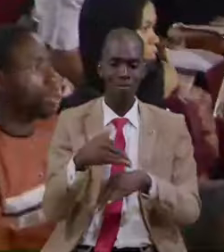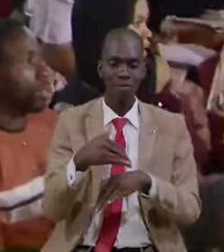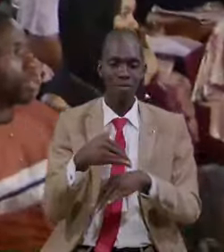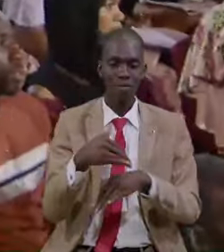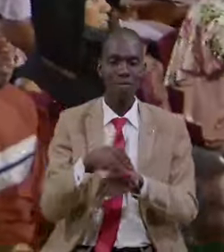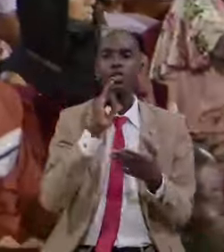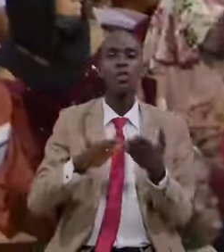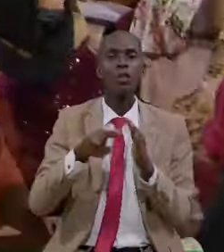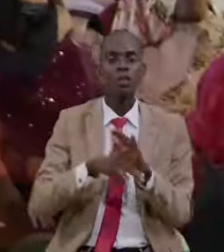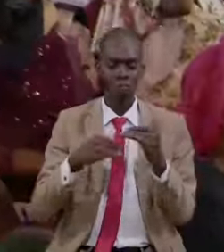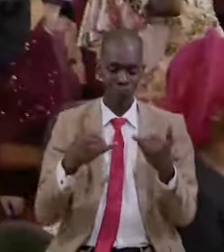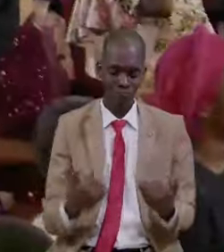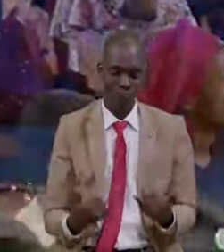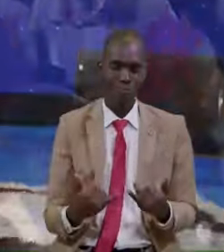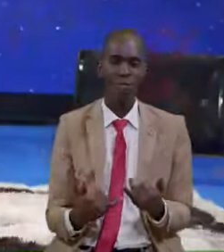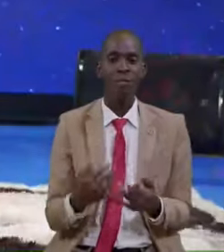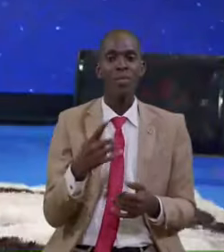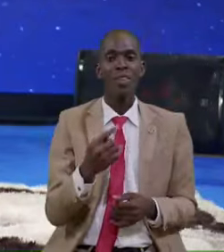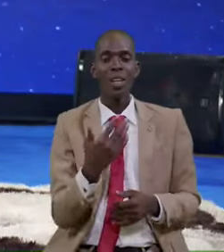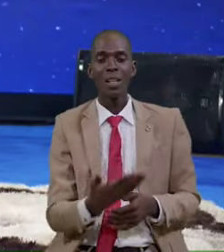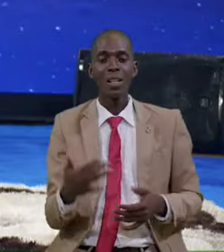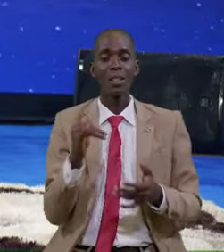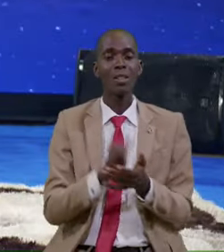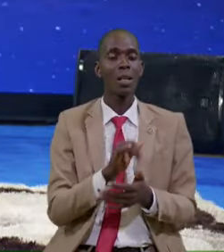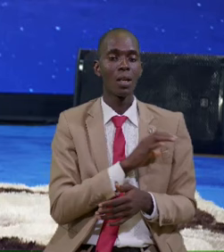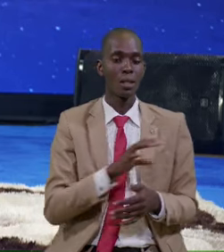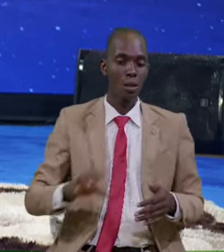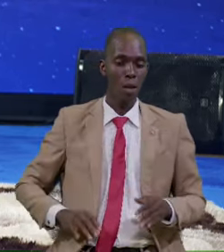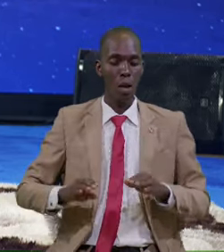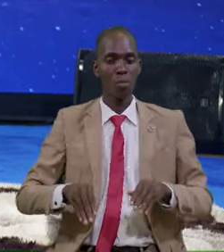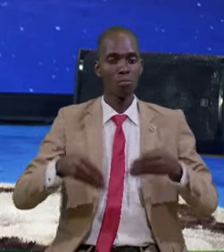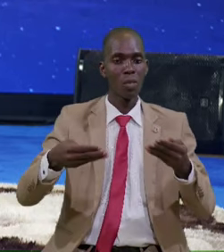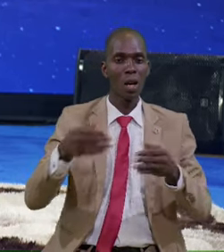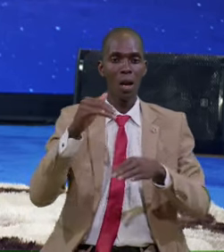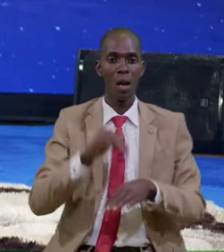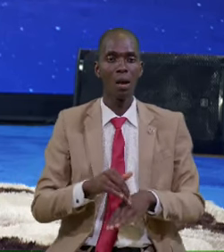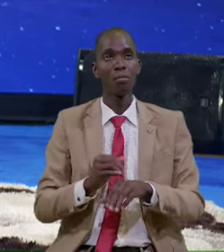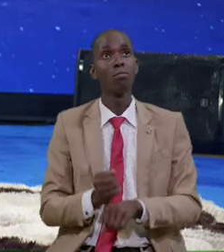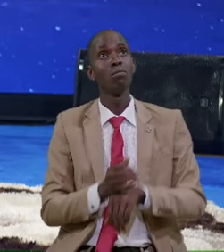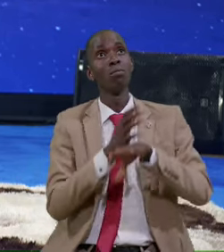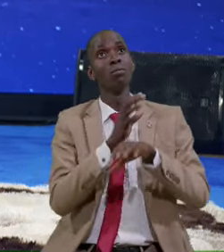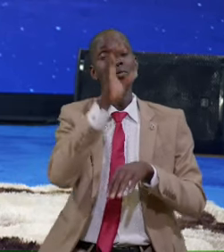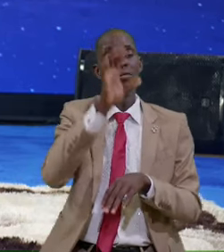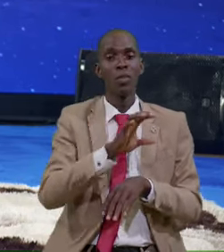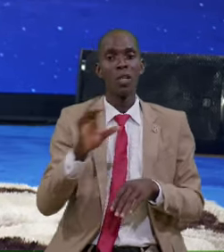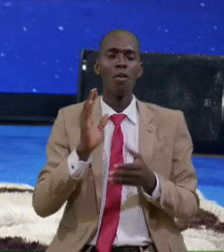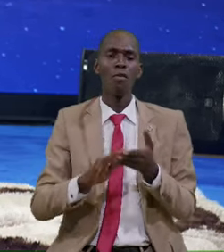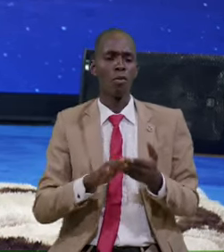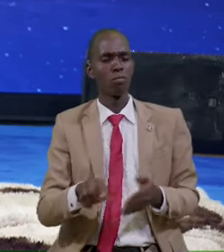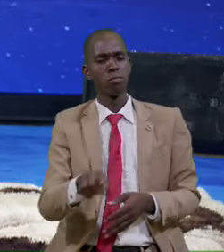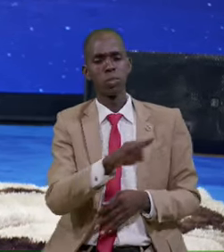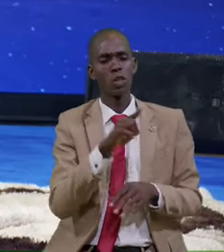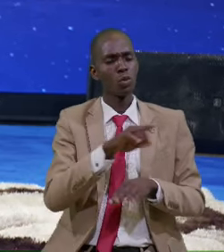forgiveness? The thing that Christ provided at Calvary. Forgive them, for they know not what they